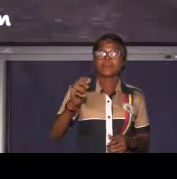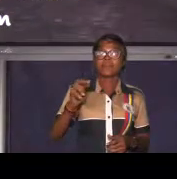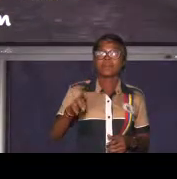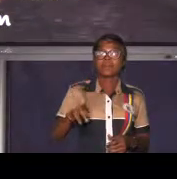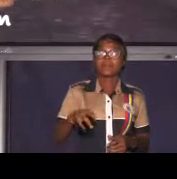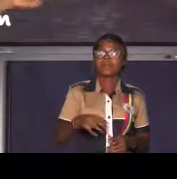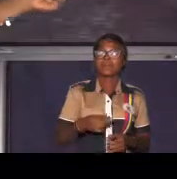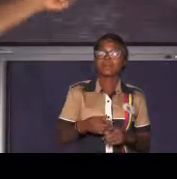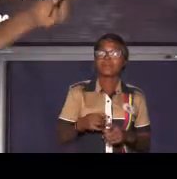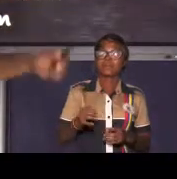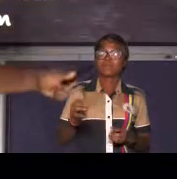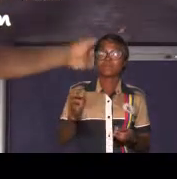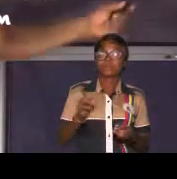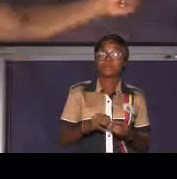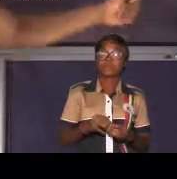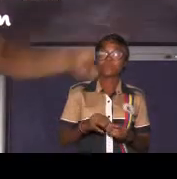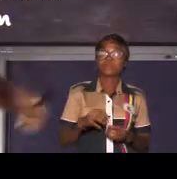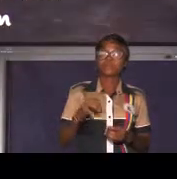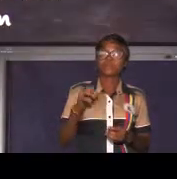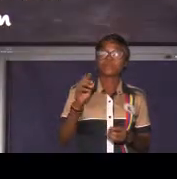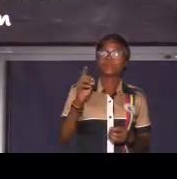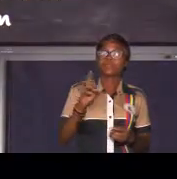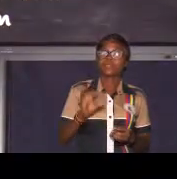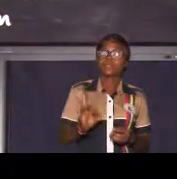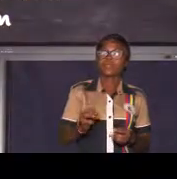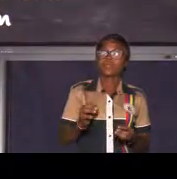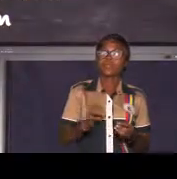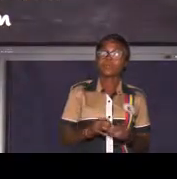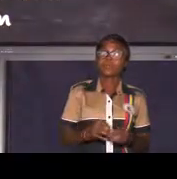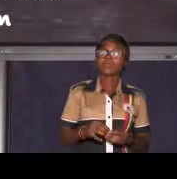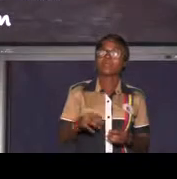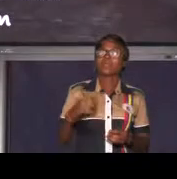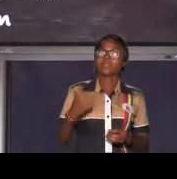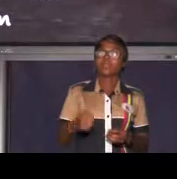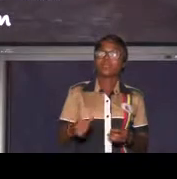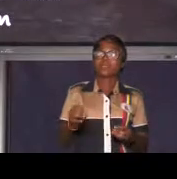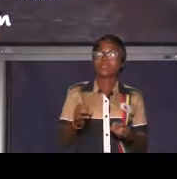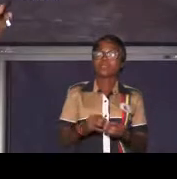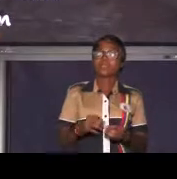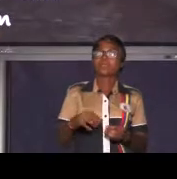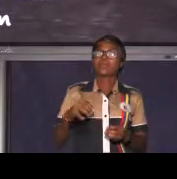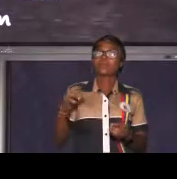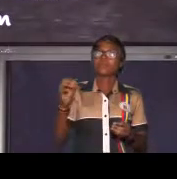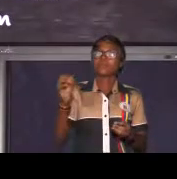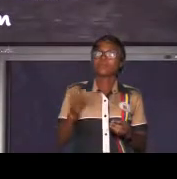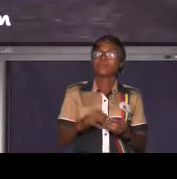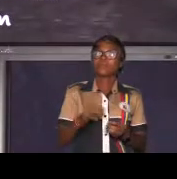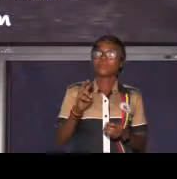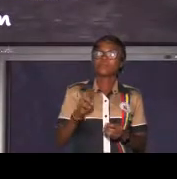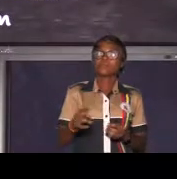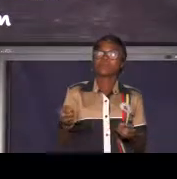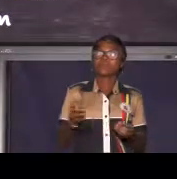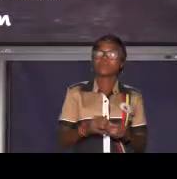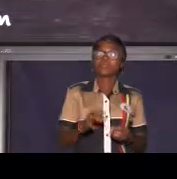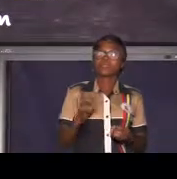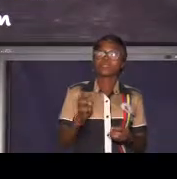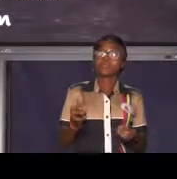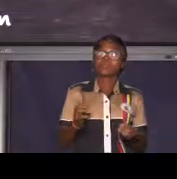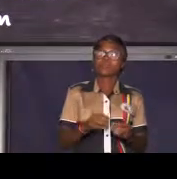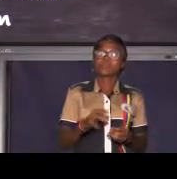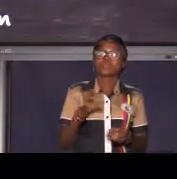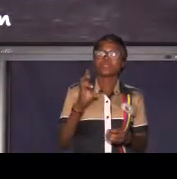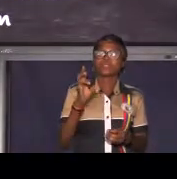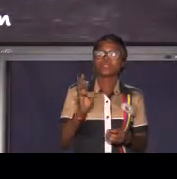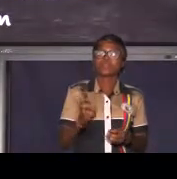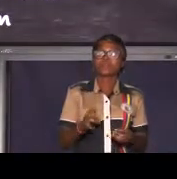19, plus 2 is 21, plus 6 is 27, plus 7 is 34, plus another 4, that is 38 centimeters. So